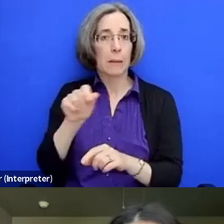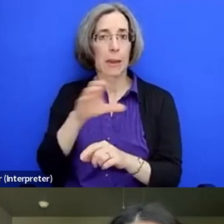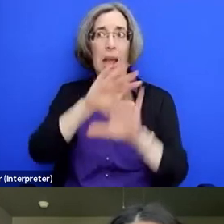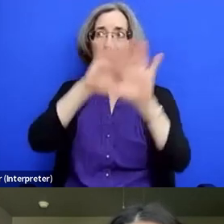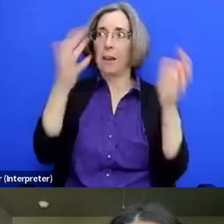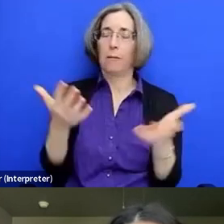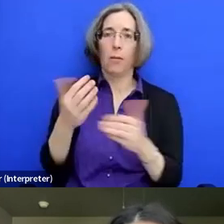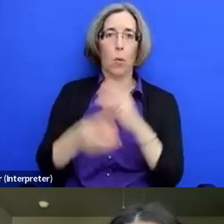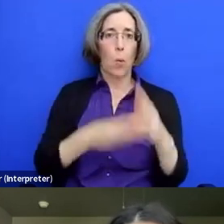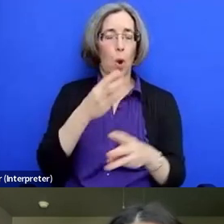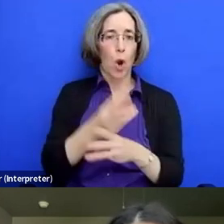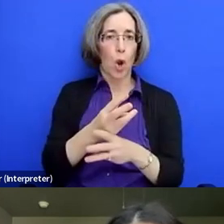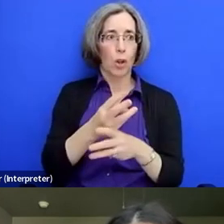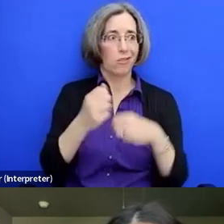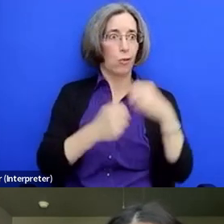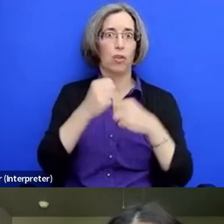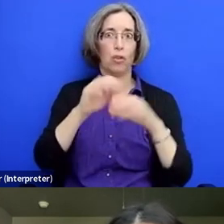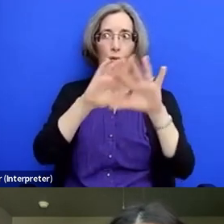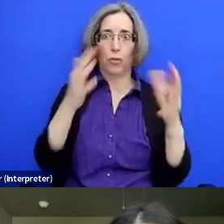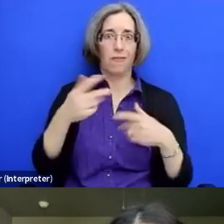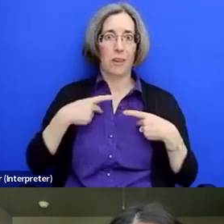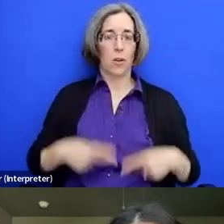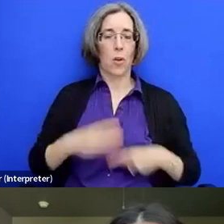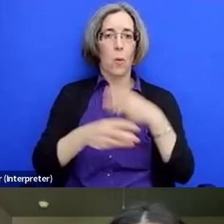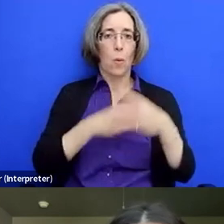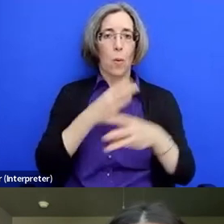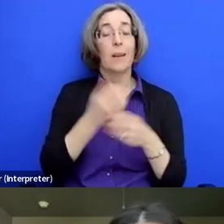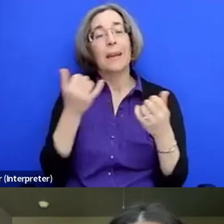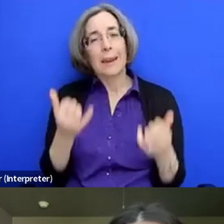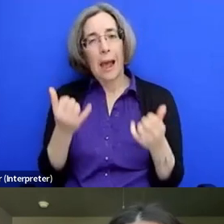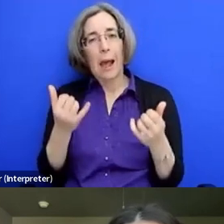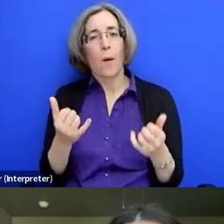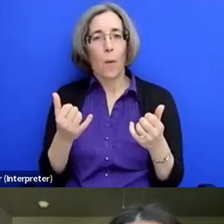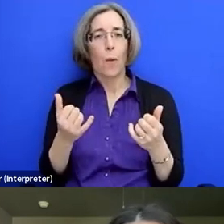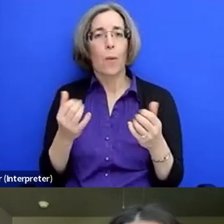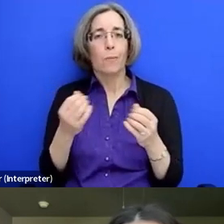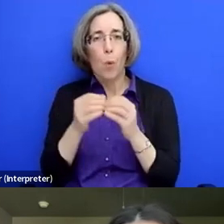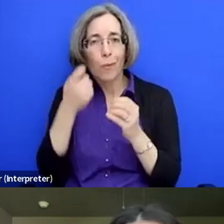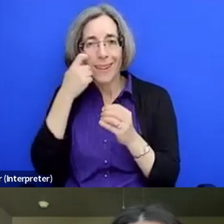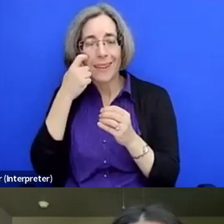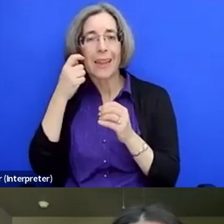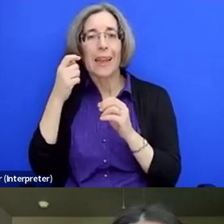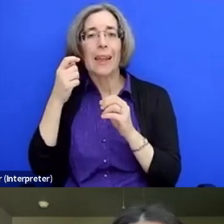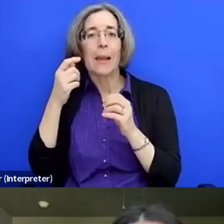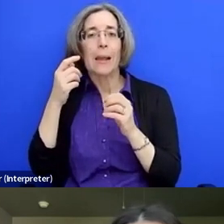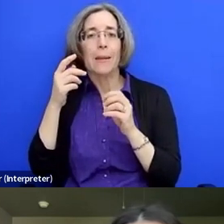environment. More recent scholars are thinking in more complex ways about impairment, about the body, and its